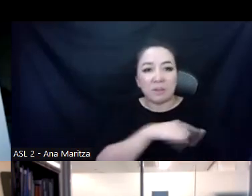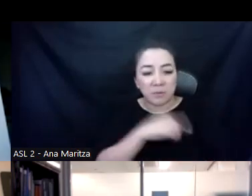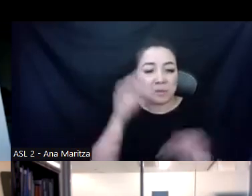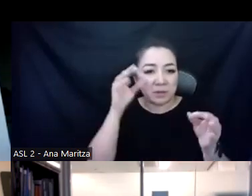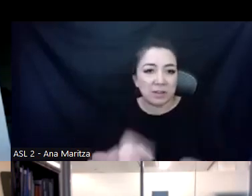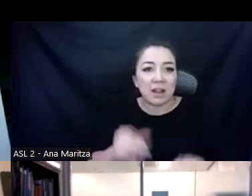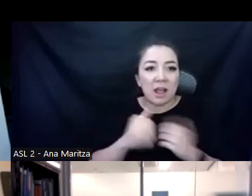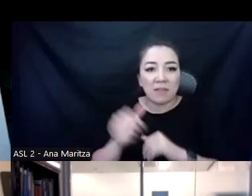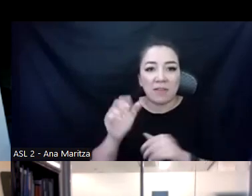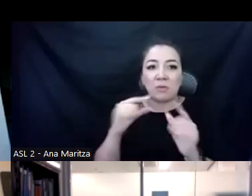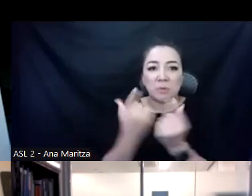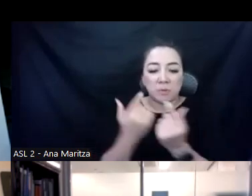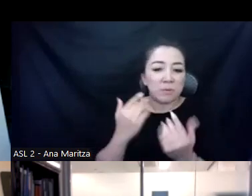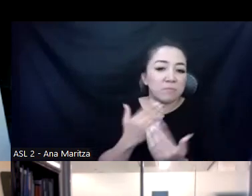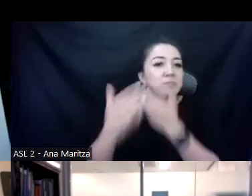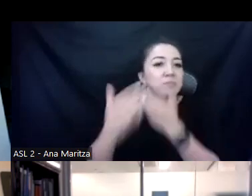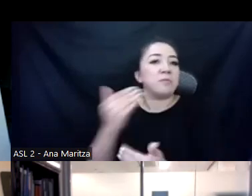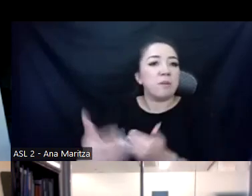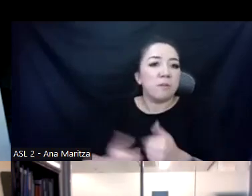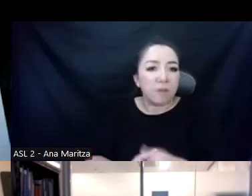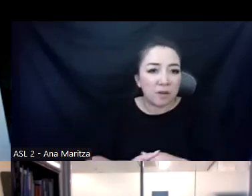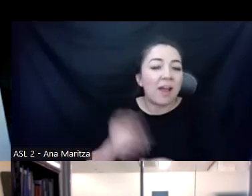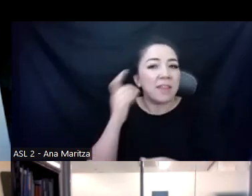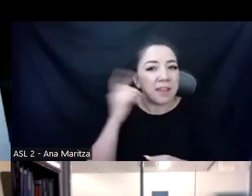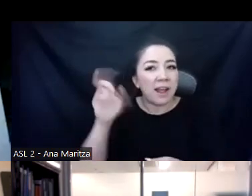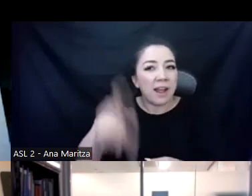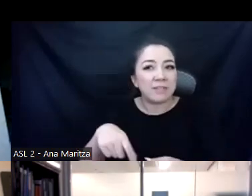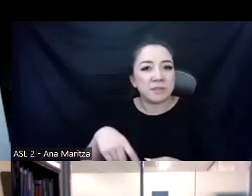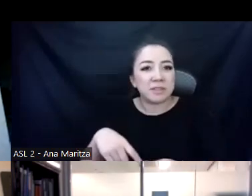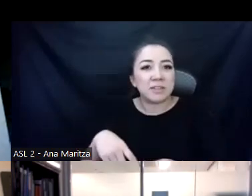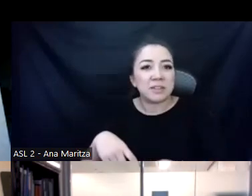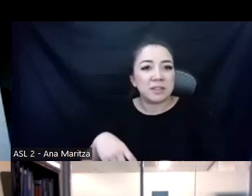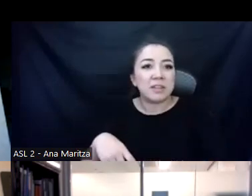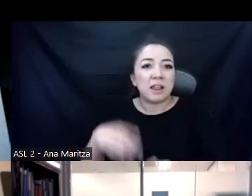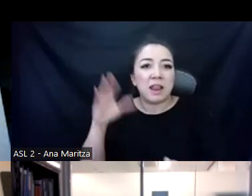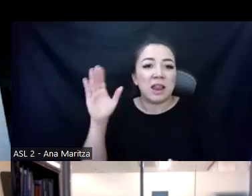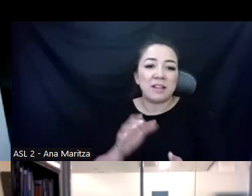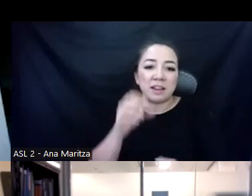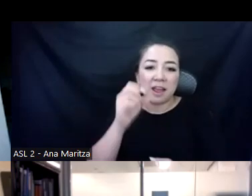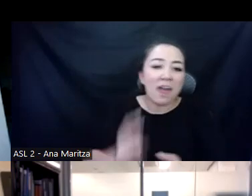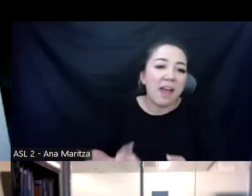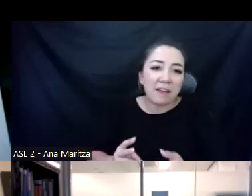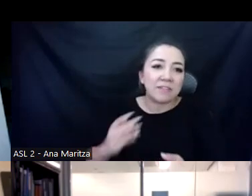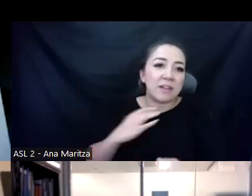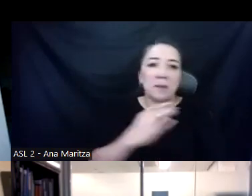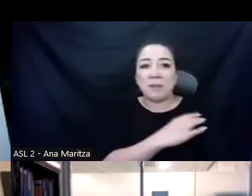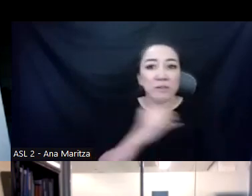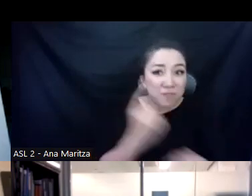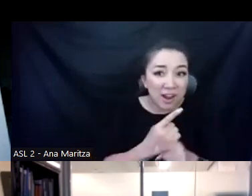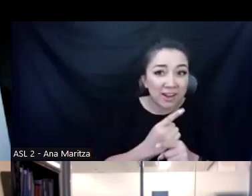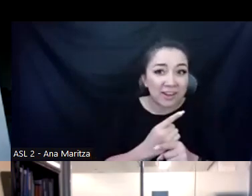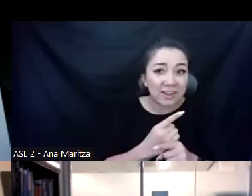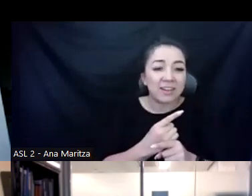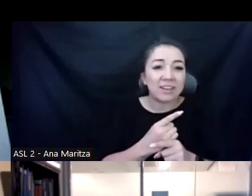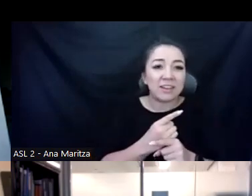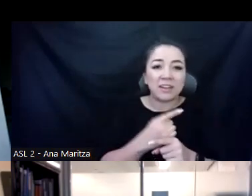that group's going to go forward. I think it has to be relative, like it has to be less than half of the committee, right? Because we don't want to,